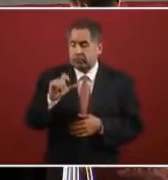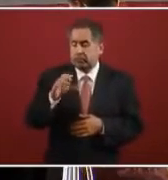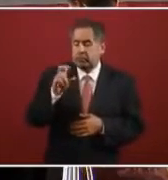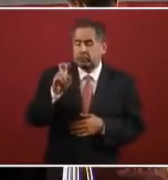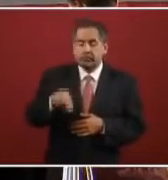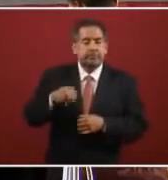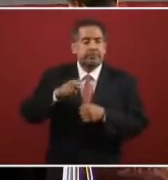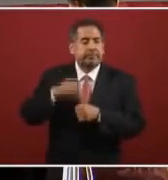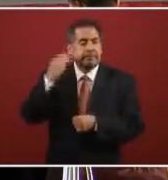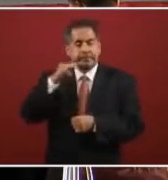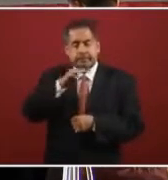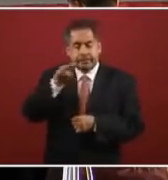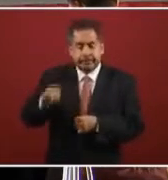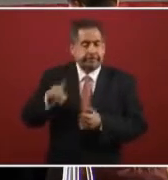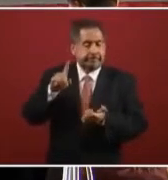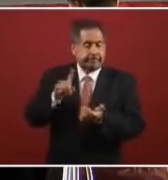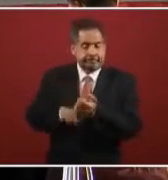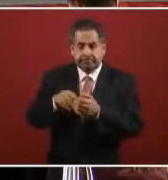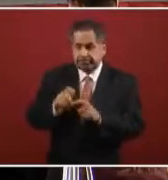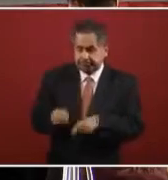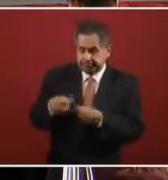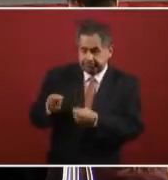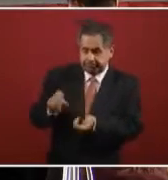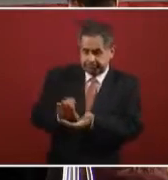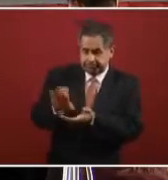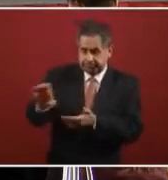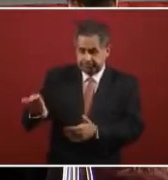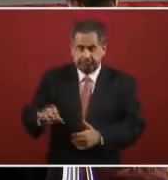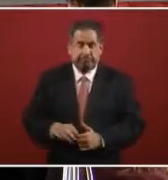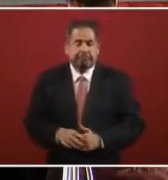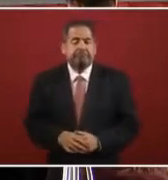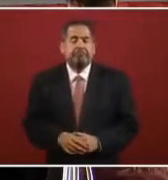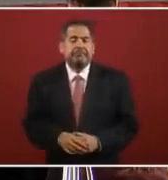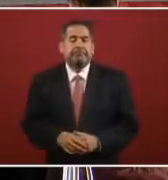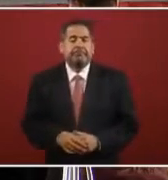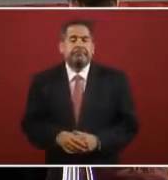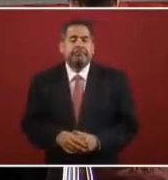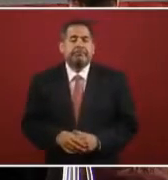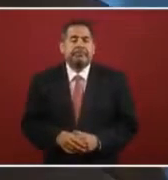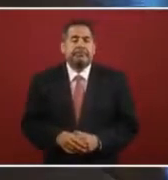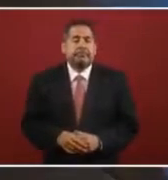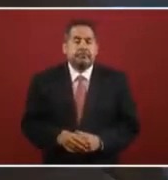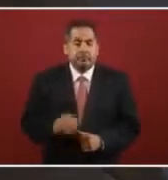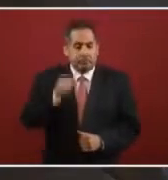rurales. So the money they're going to use for building rural roads in Michoacán.